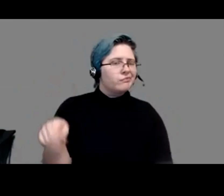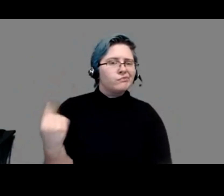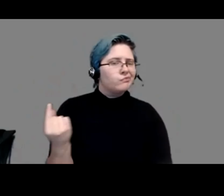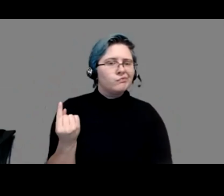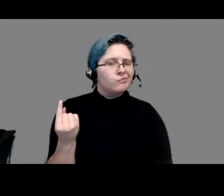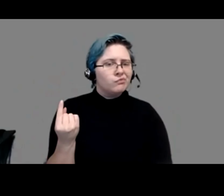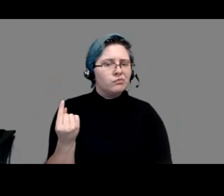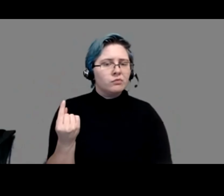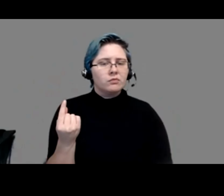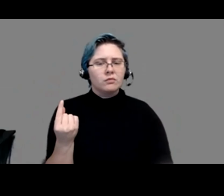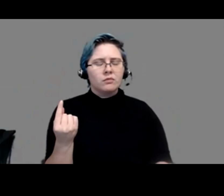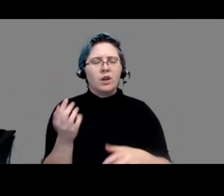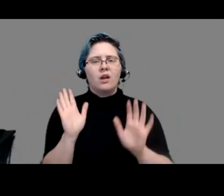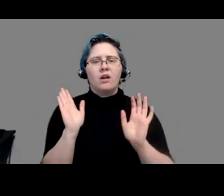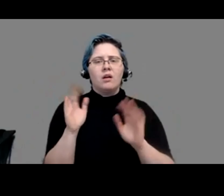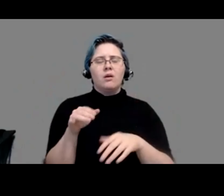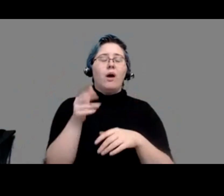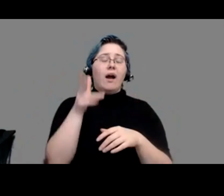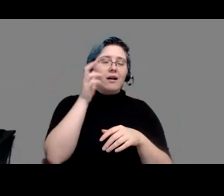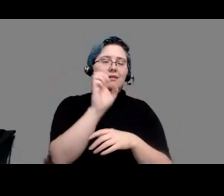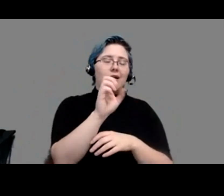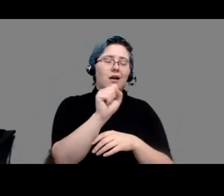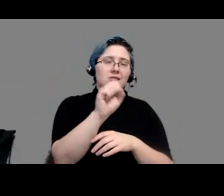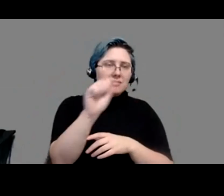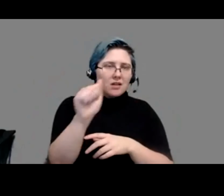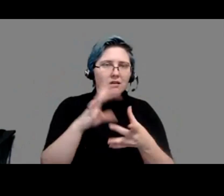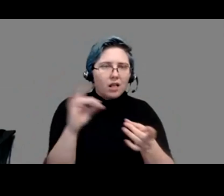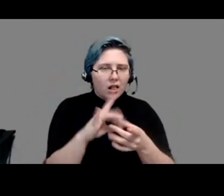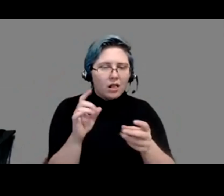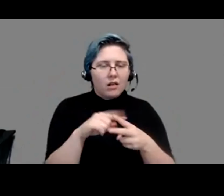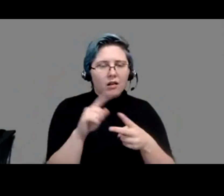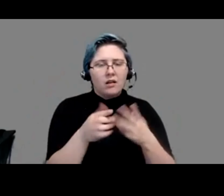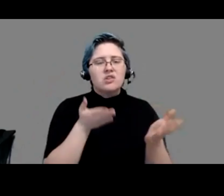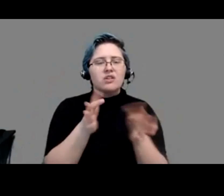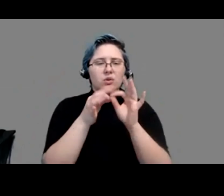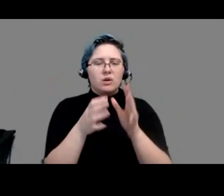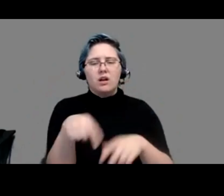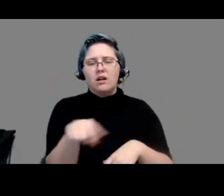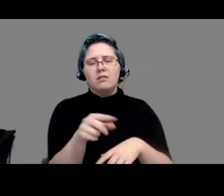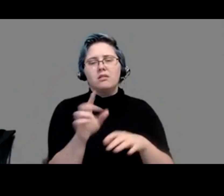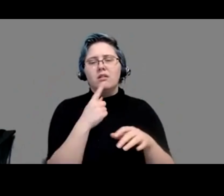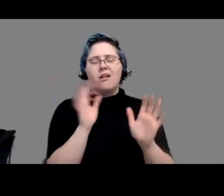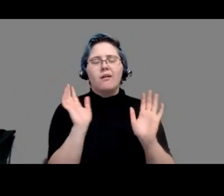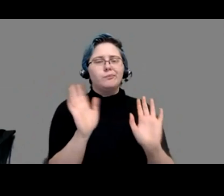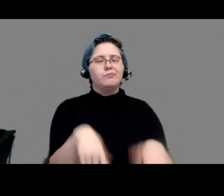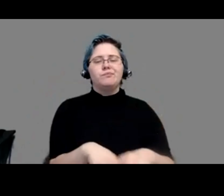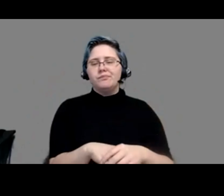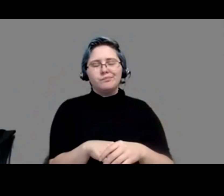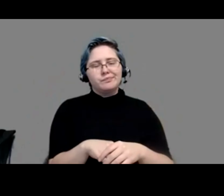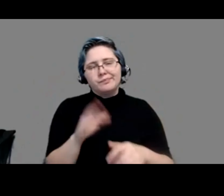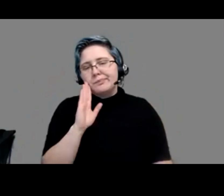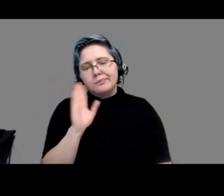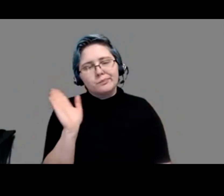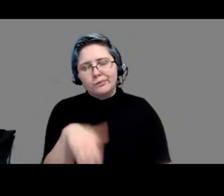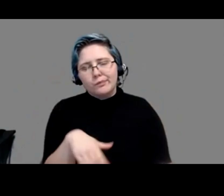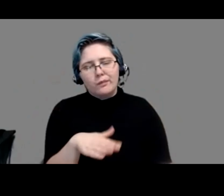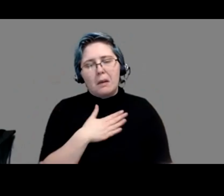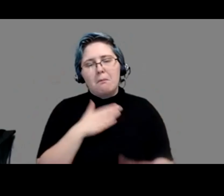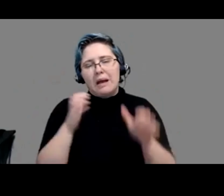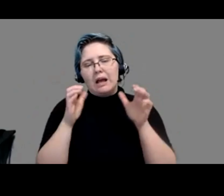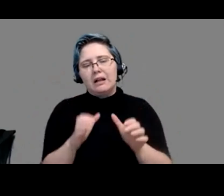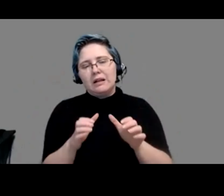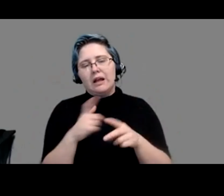I hear SSAs or service coordinators saying, oh, you know, my clients